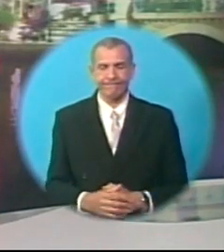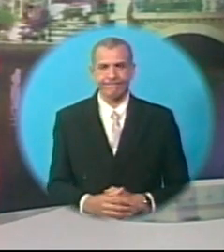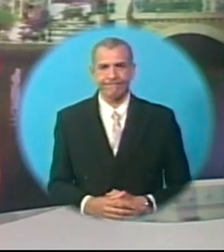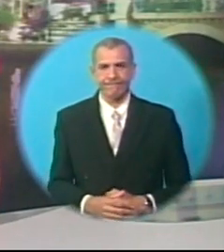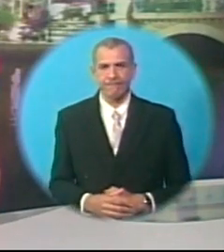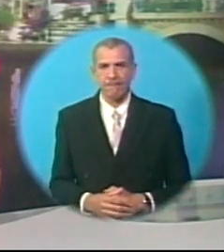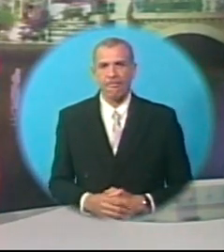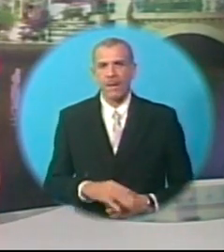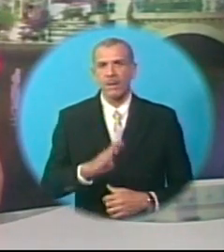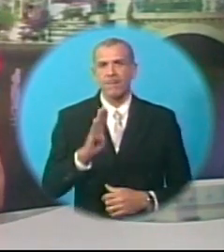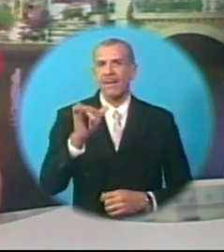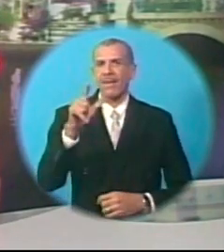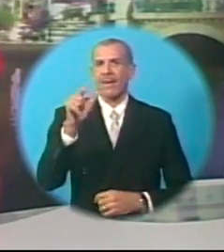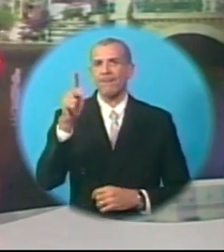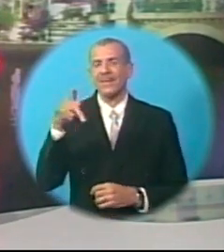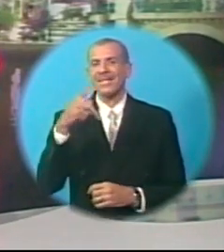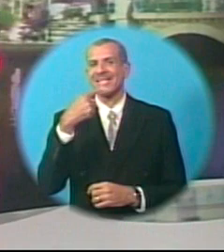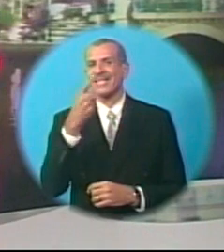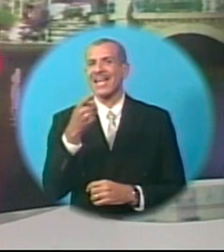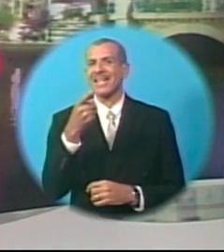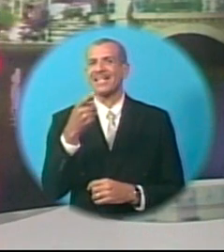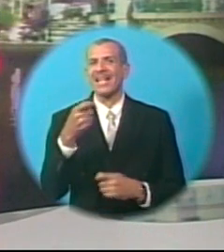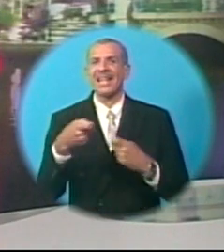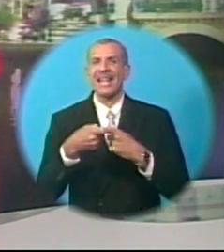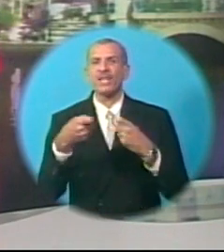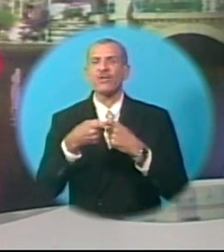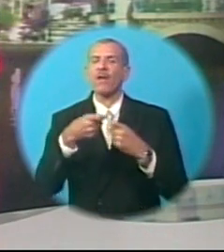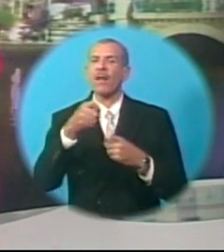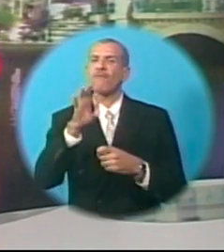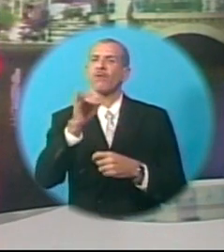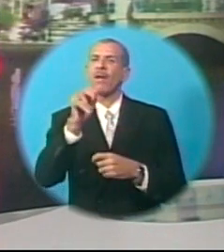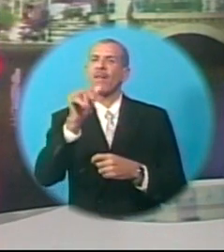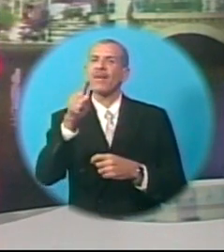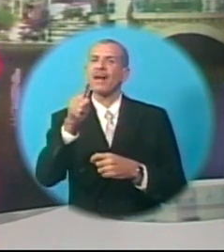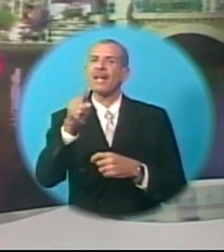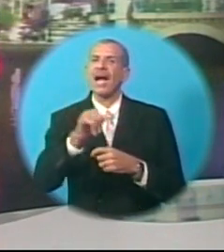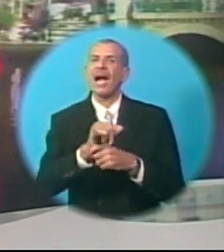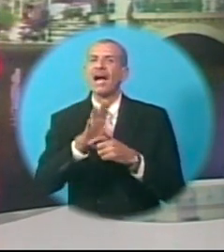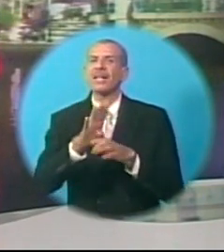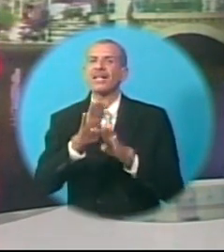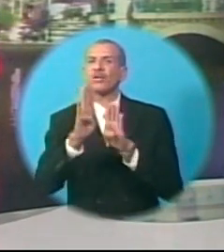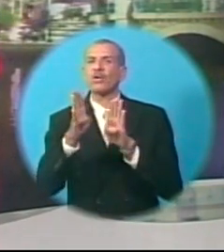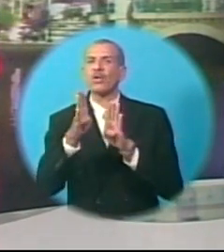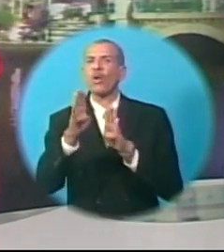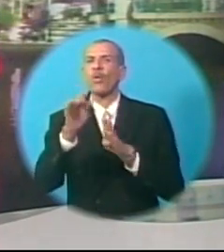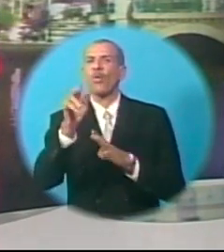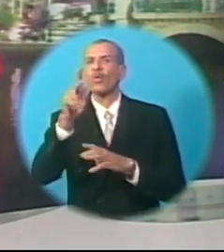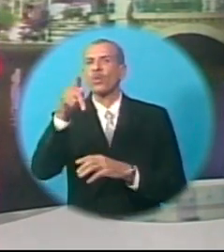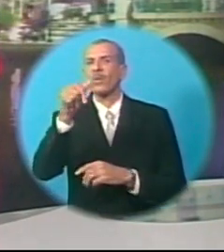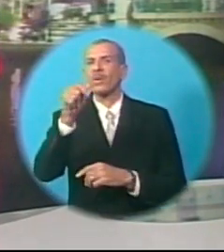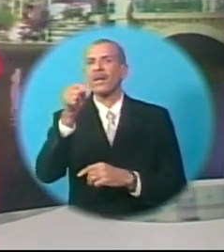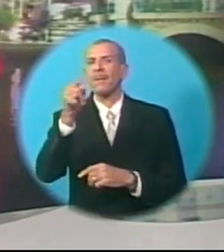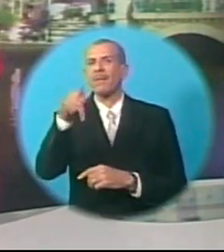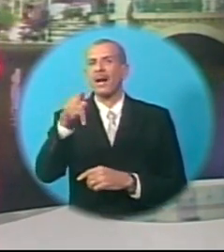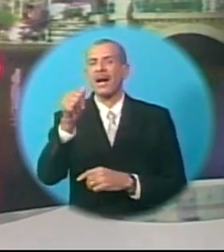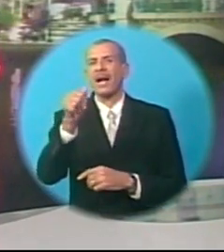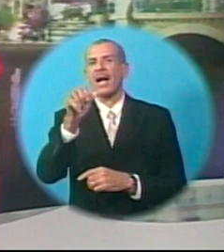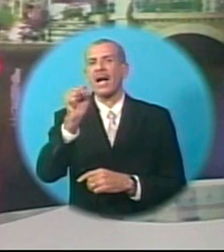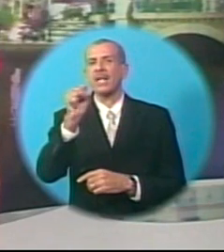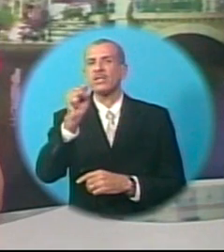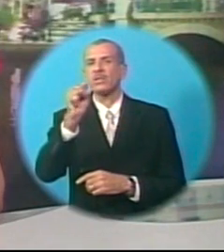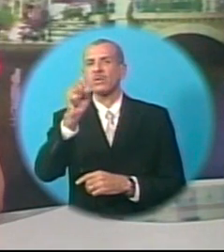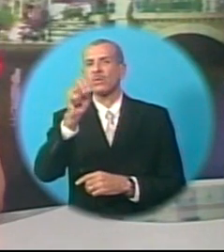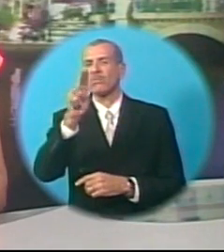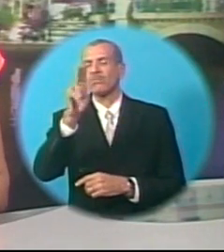The Barbados Light and Power Company says an electrical fault at its indoor White Park substation was the cause of today's